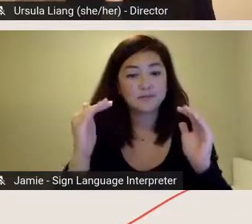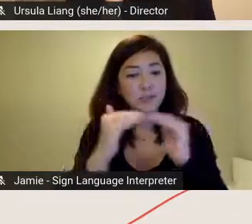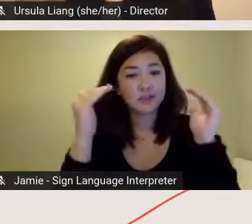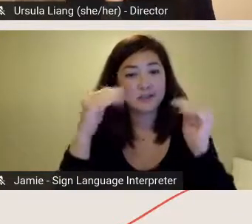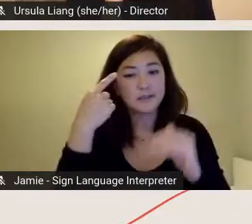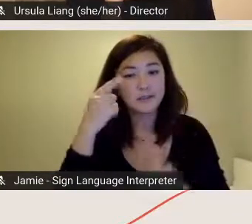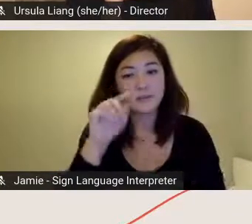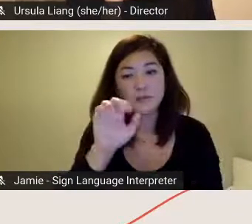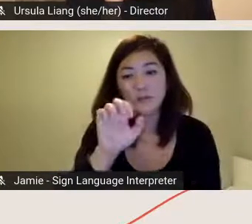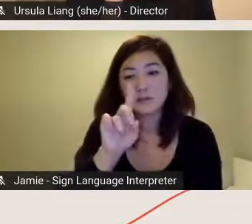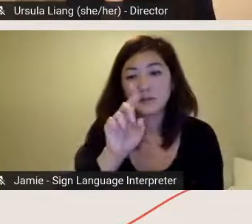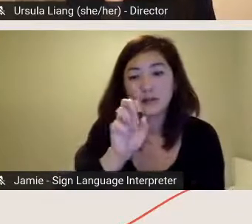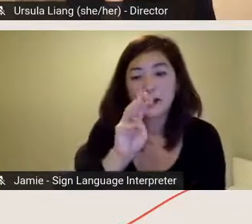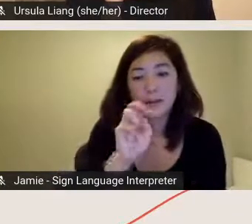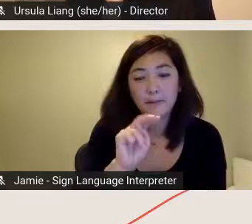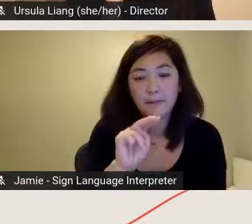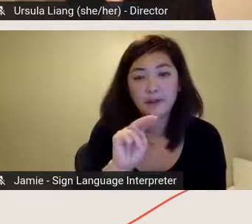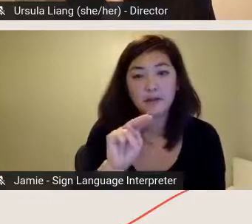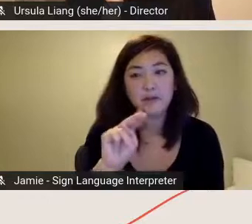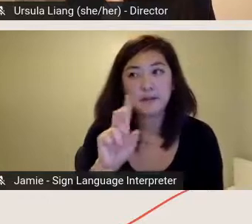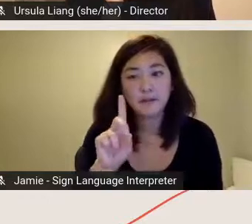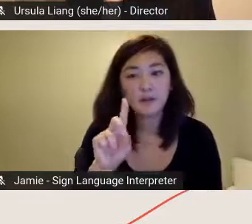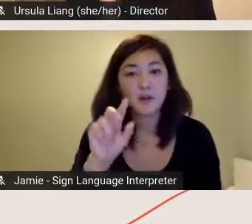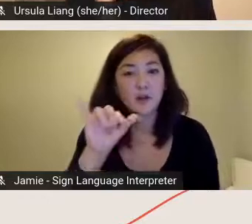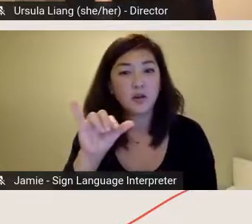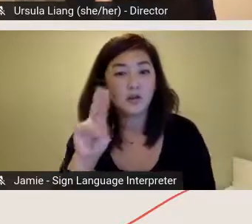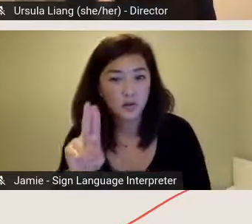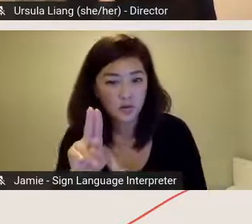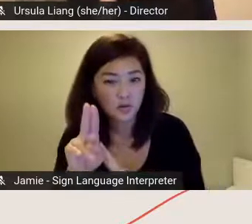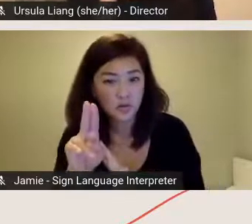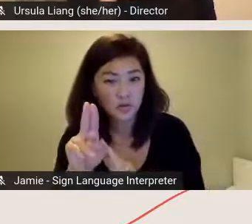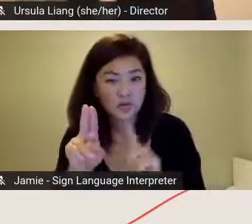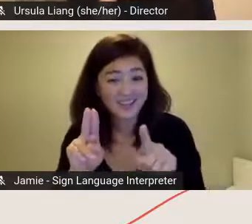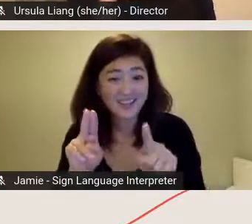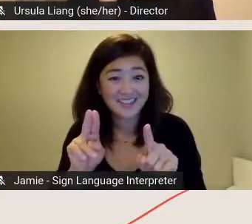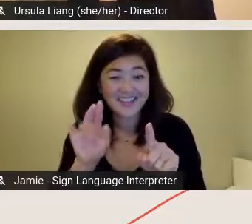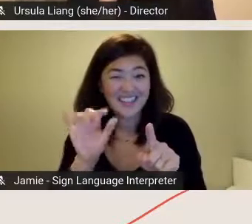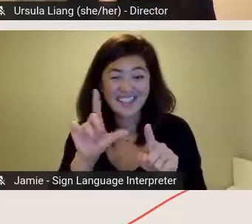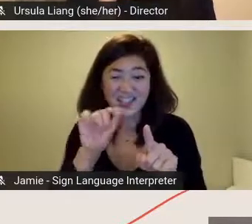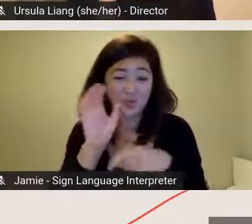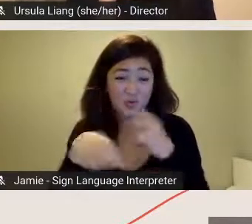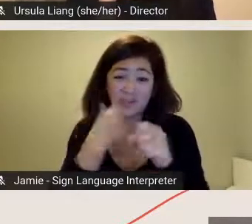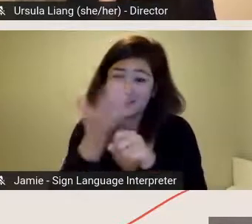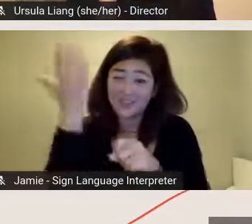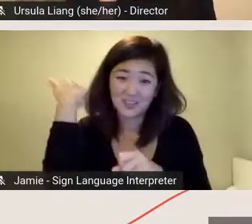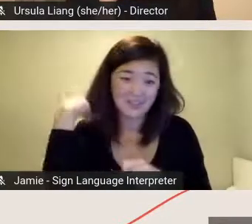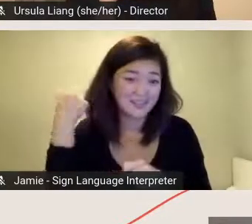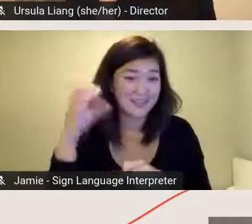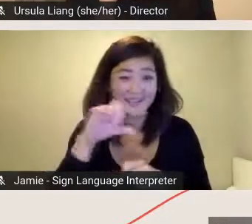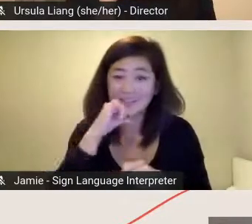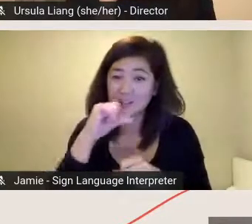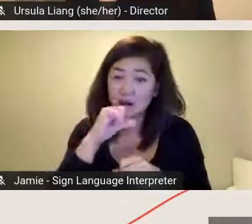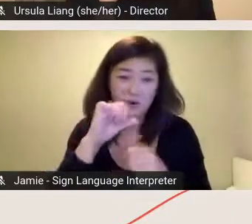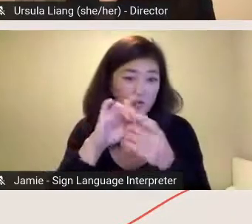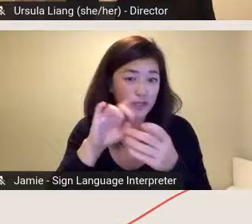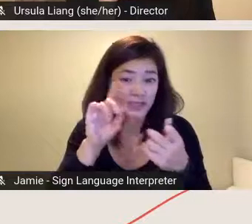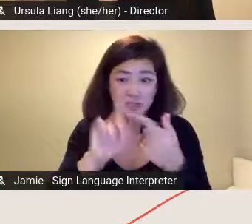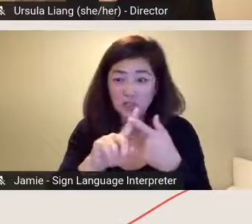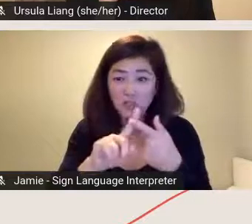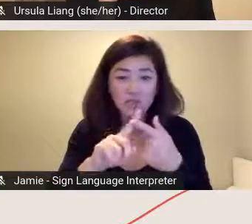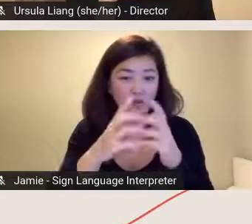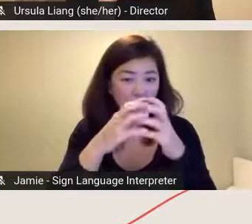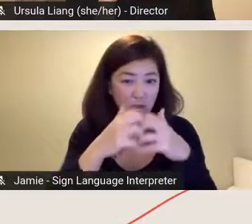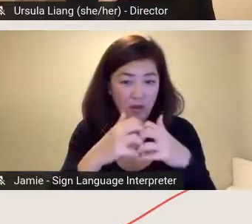Edmund Yu rally and vigil, right? So that's 20 years ago. So that's not in this current moment of